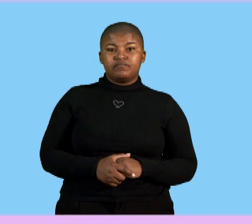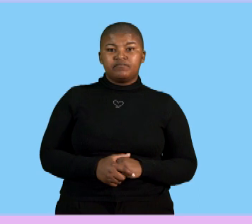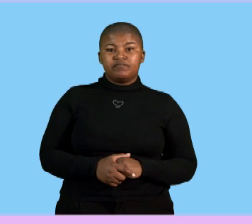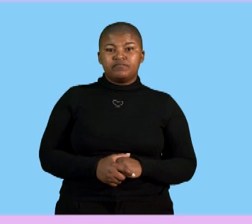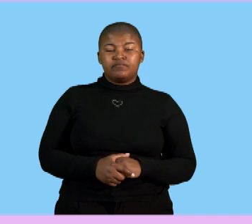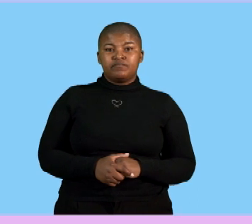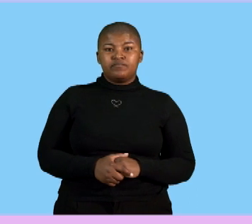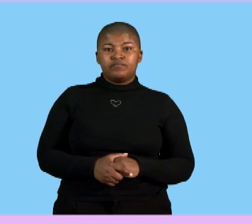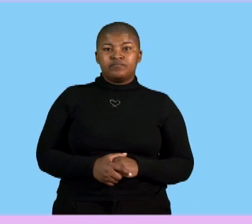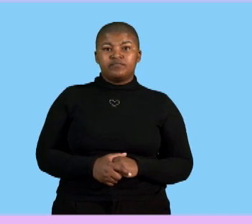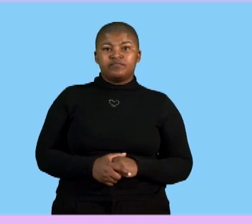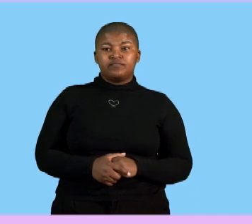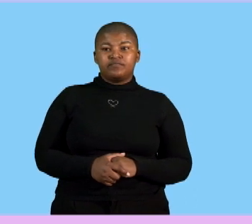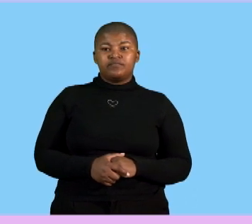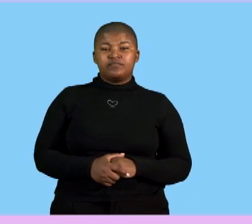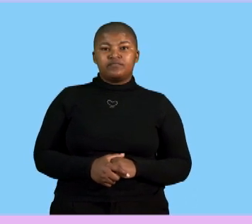4 trips